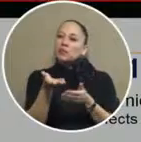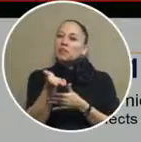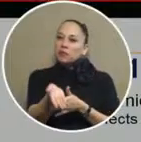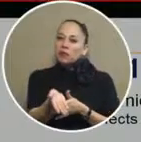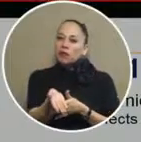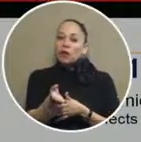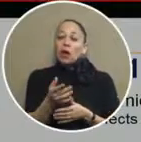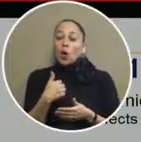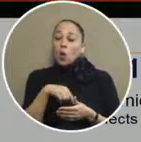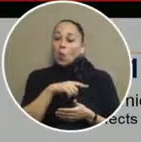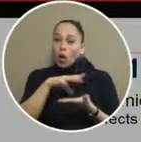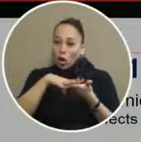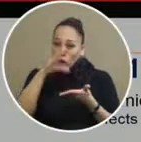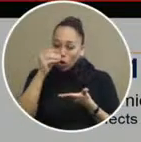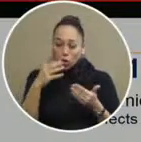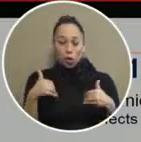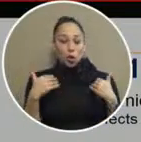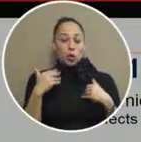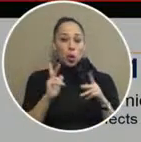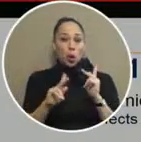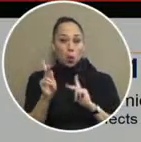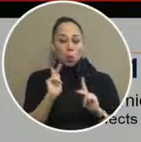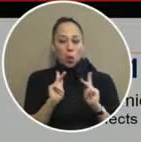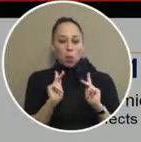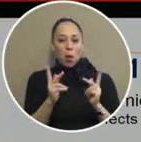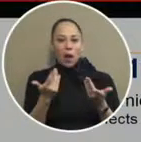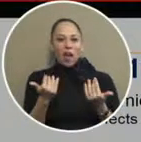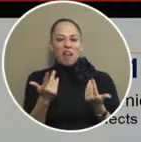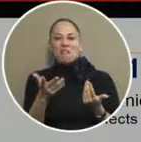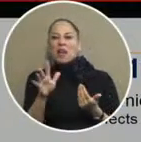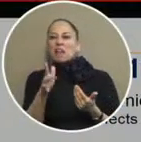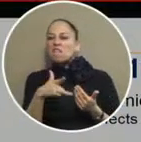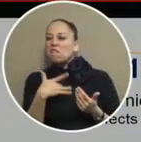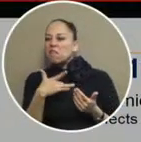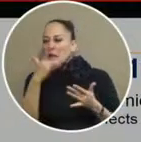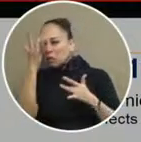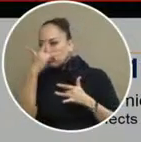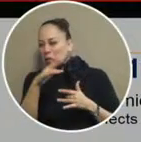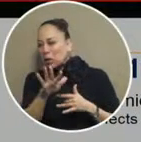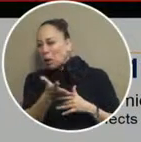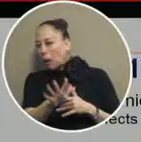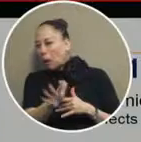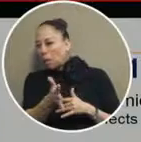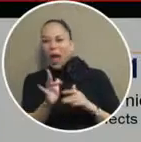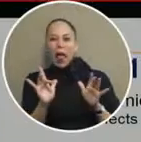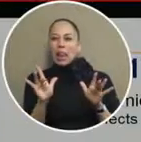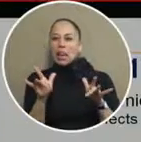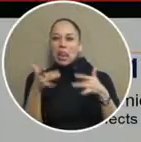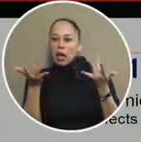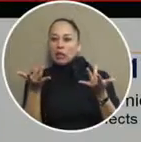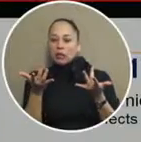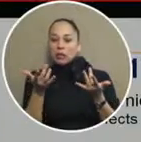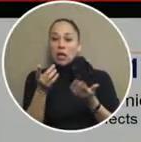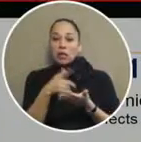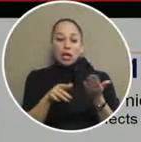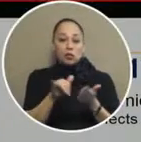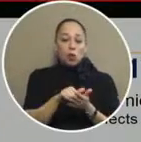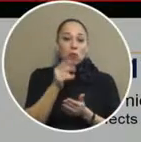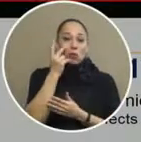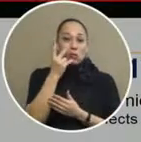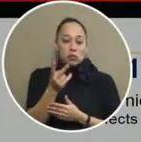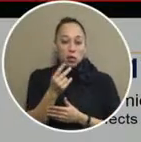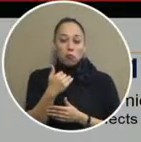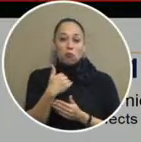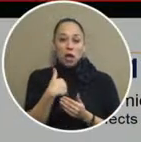We have learned that young people generally have very mild symptoms, and that's what we see, that we have a